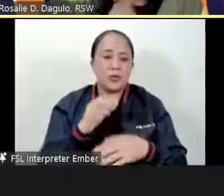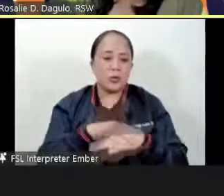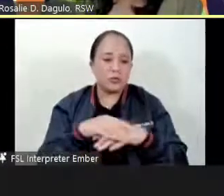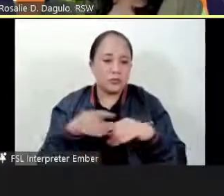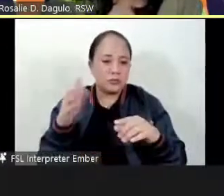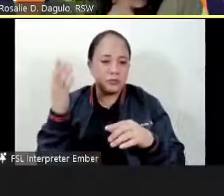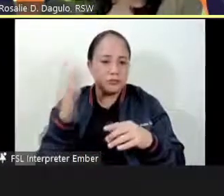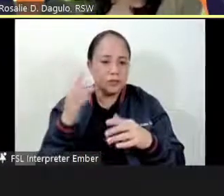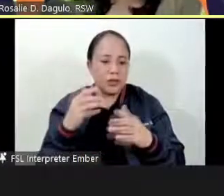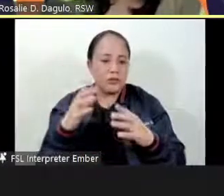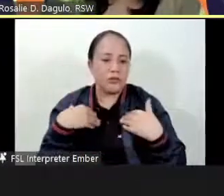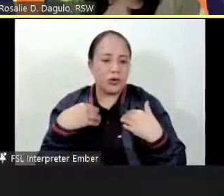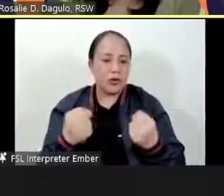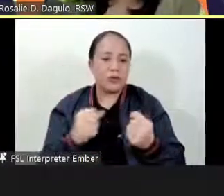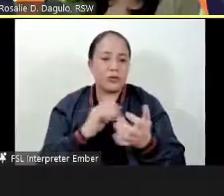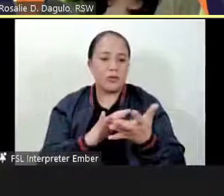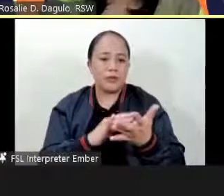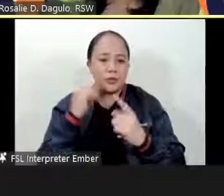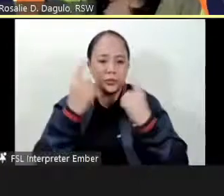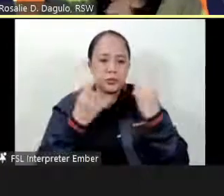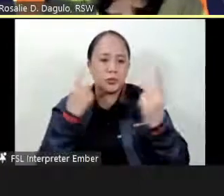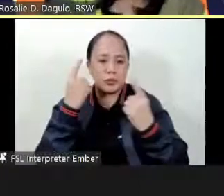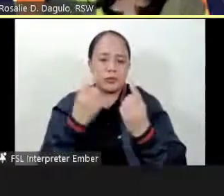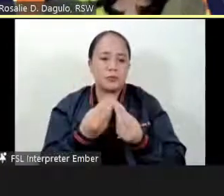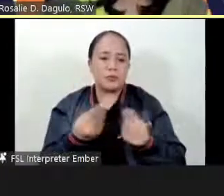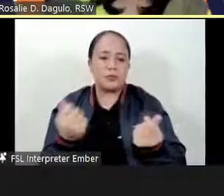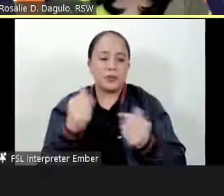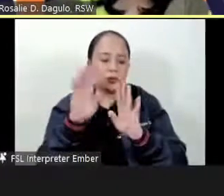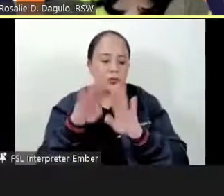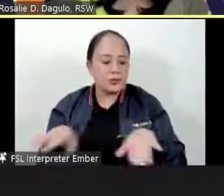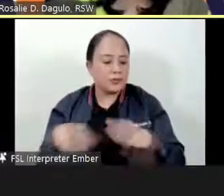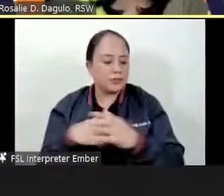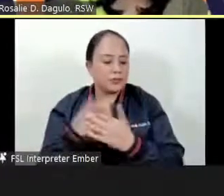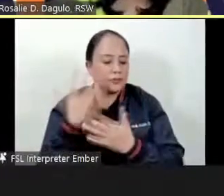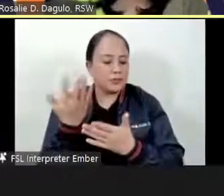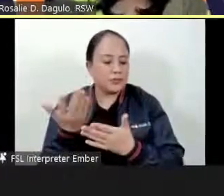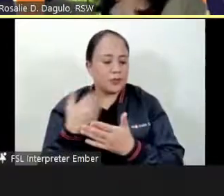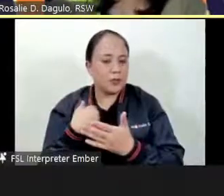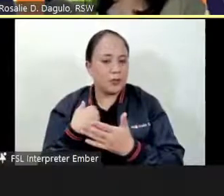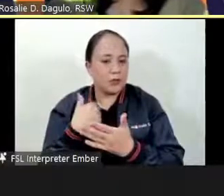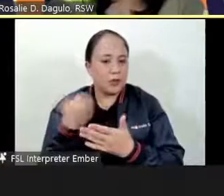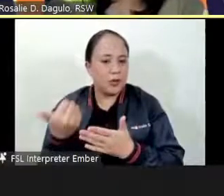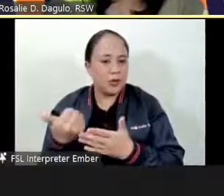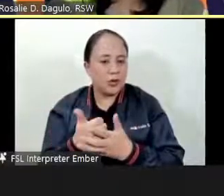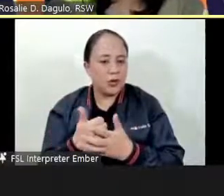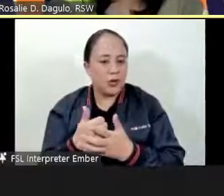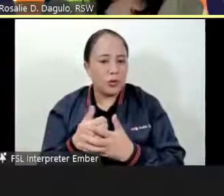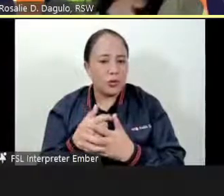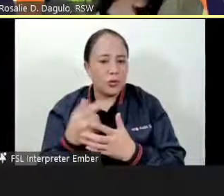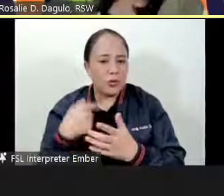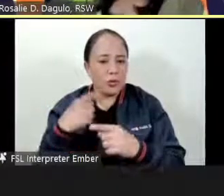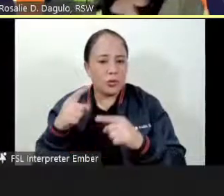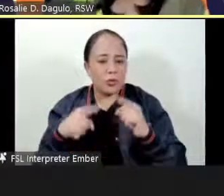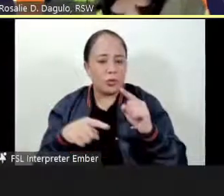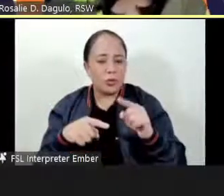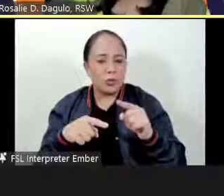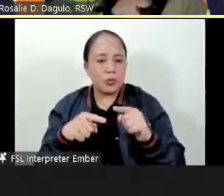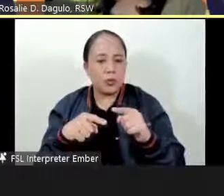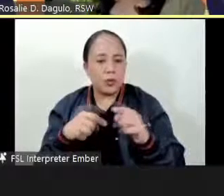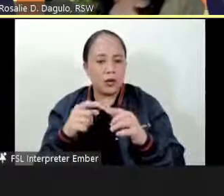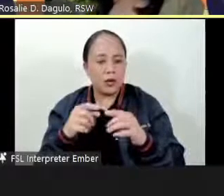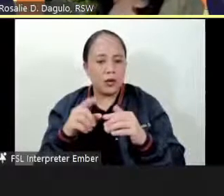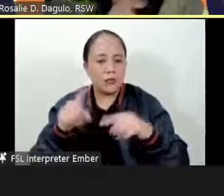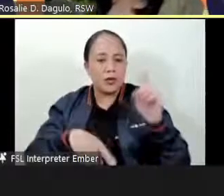for health and medical concerns and treatment of children. And for the hindering factors, all attributed to COVID-19,